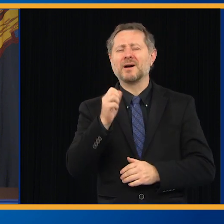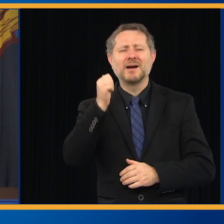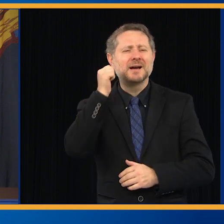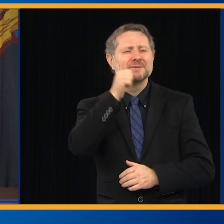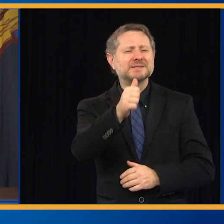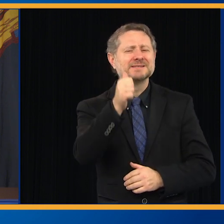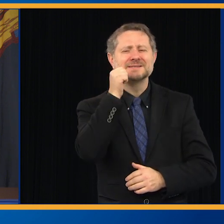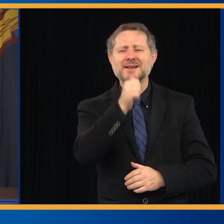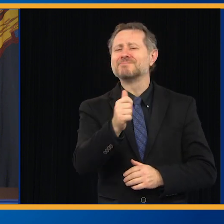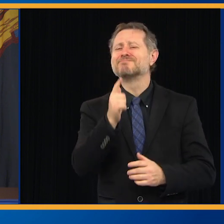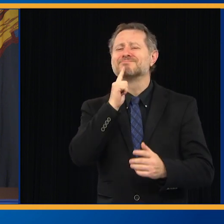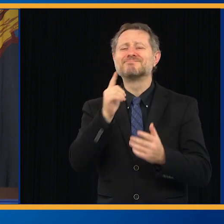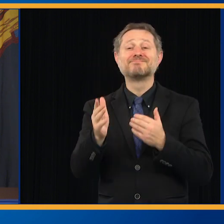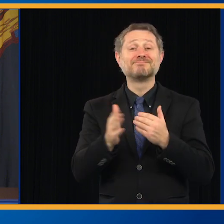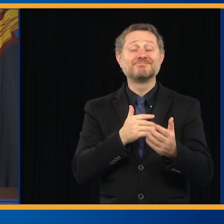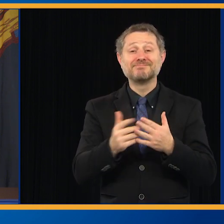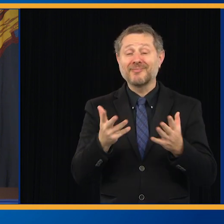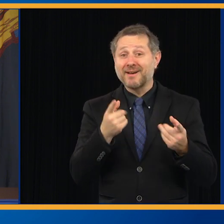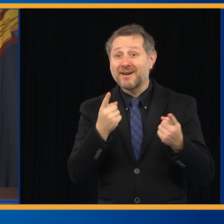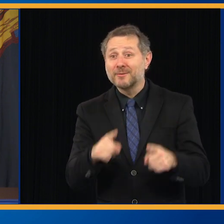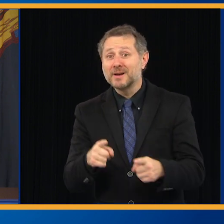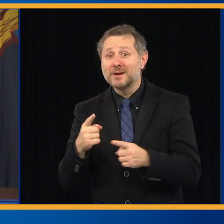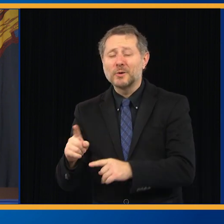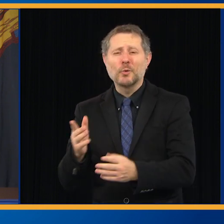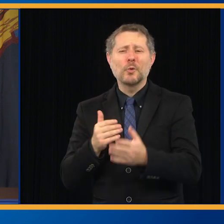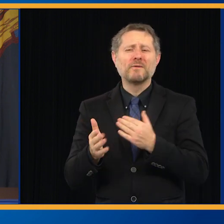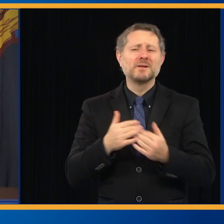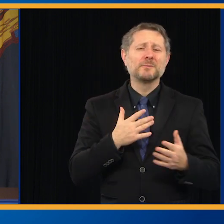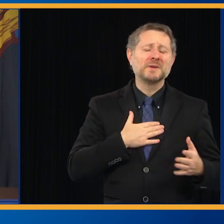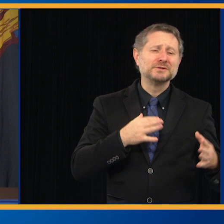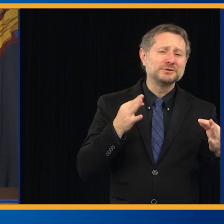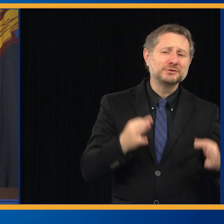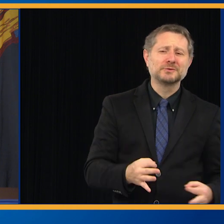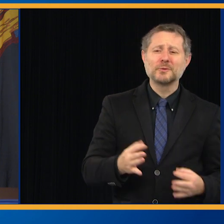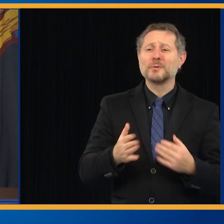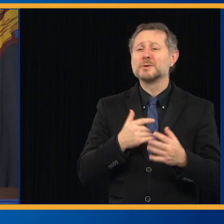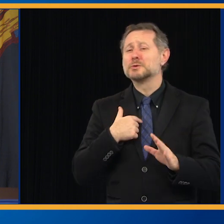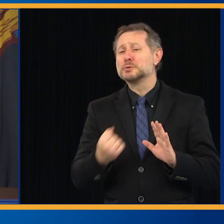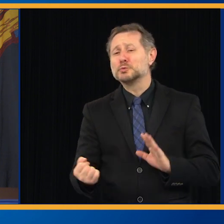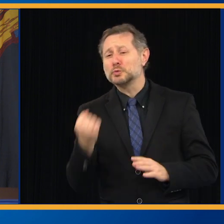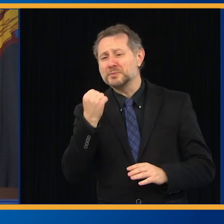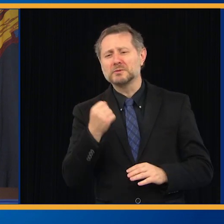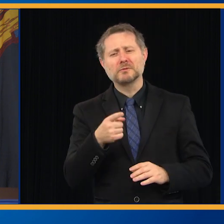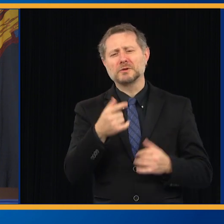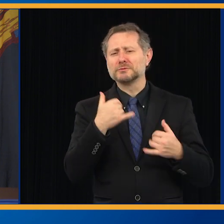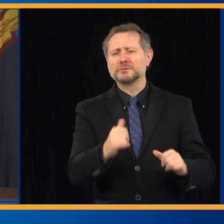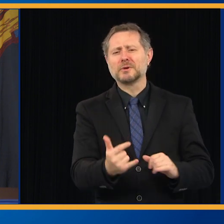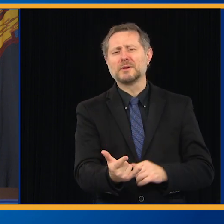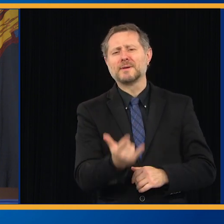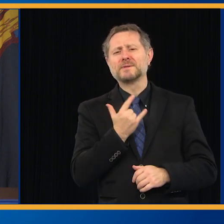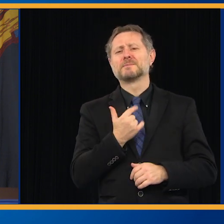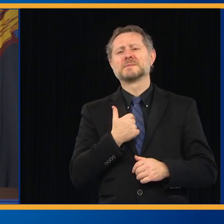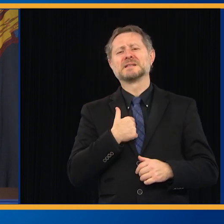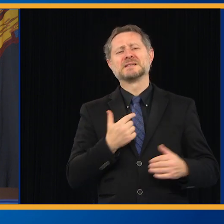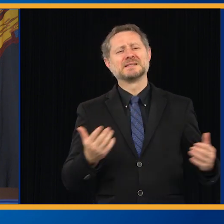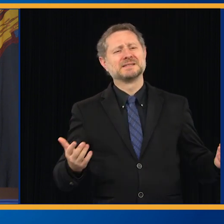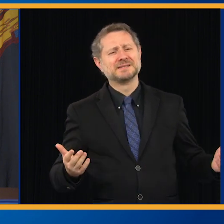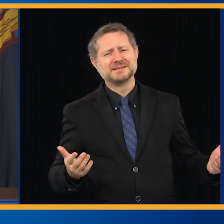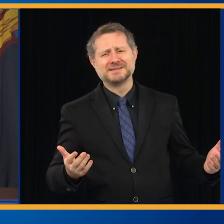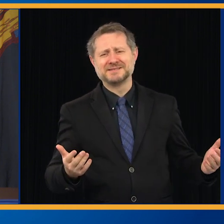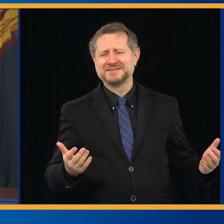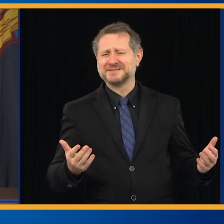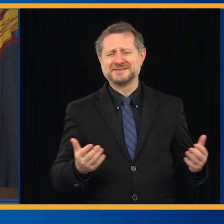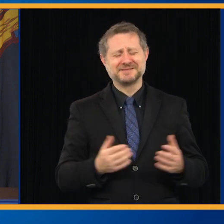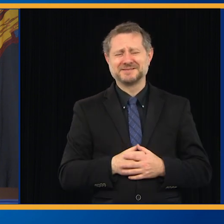unconditional love. Whatever you did, however stupid I was, and I can be pretty stupid, just